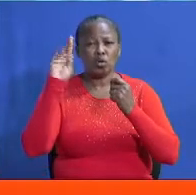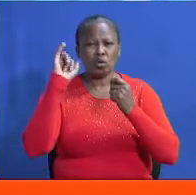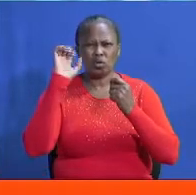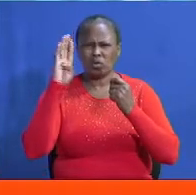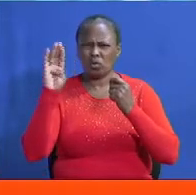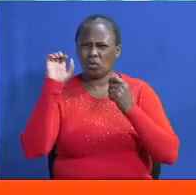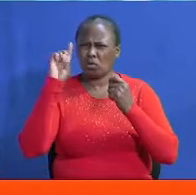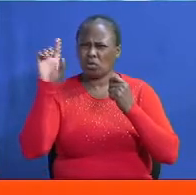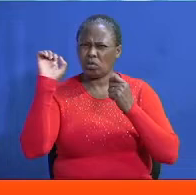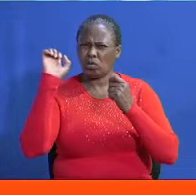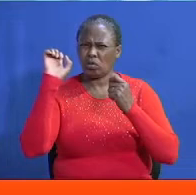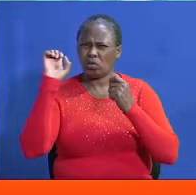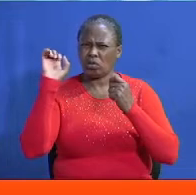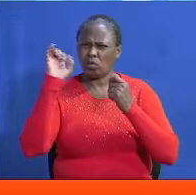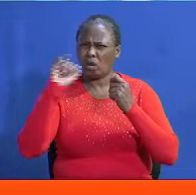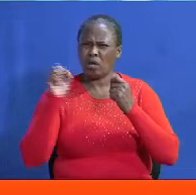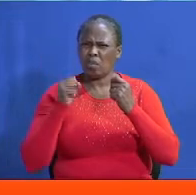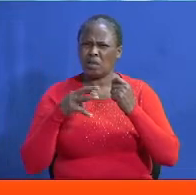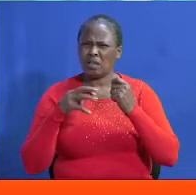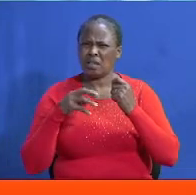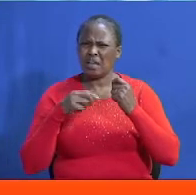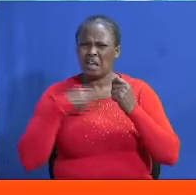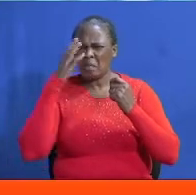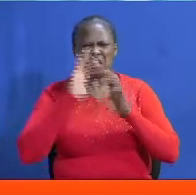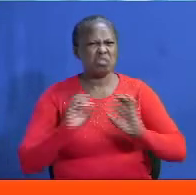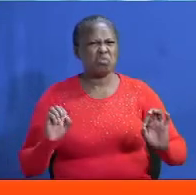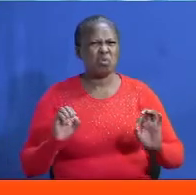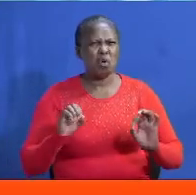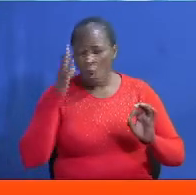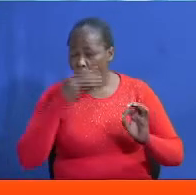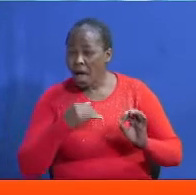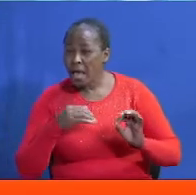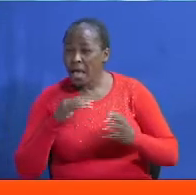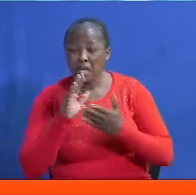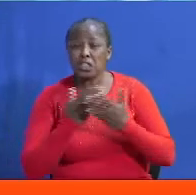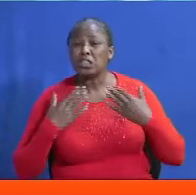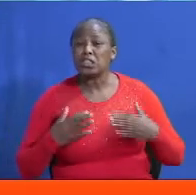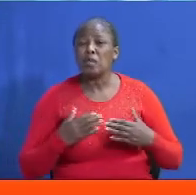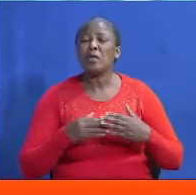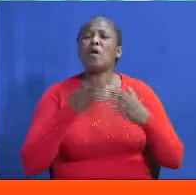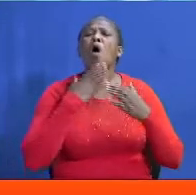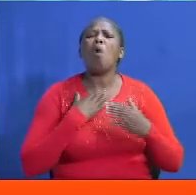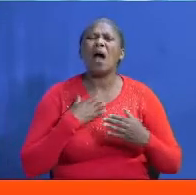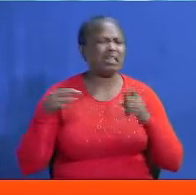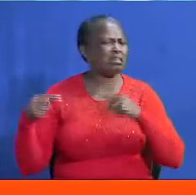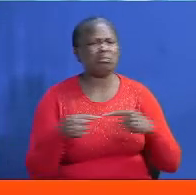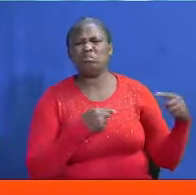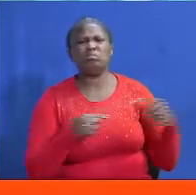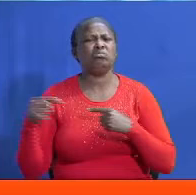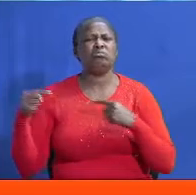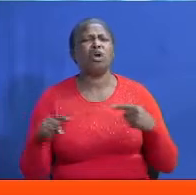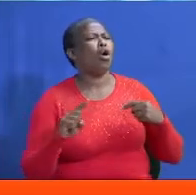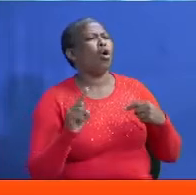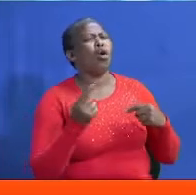it's not true. I think there are some people who want to actually cause violence so that they can take